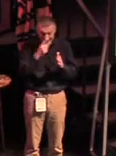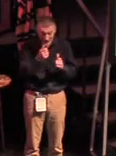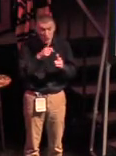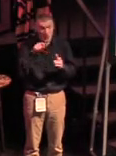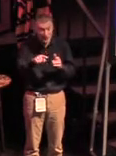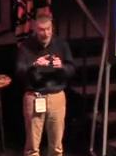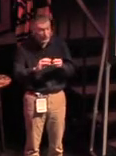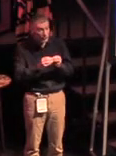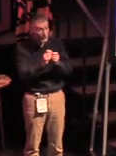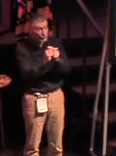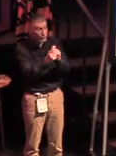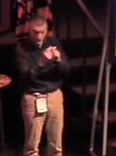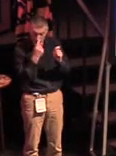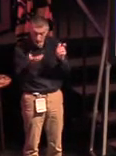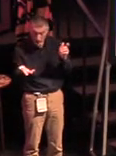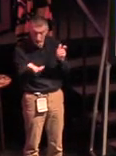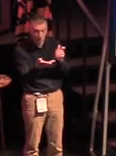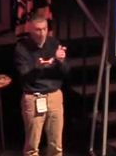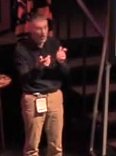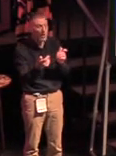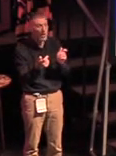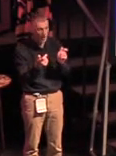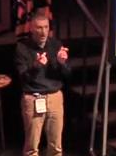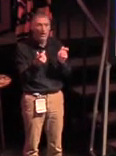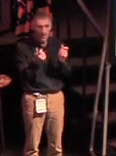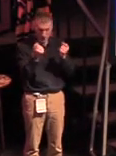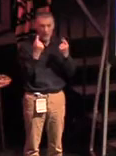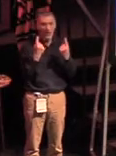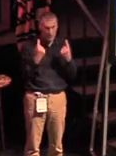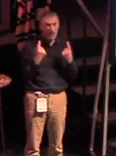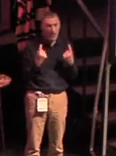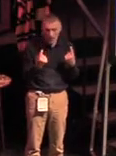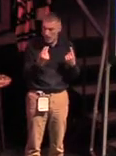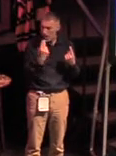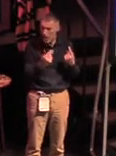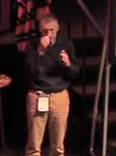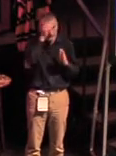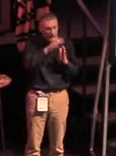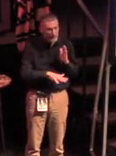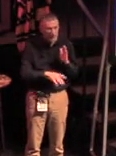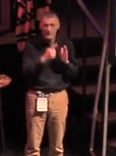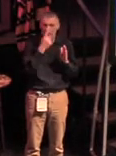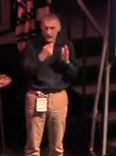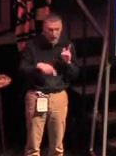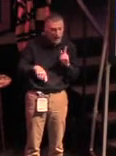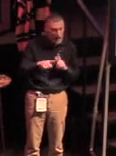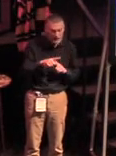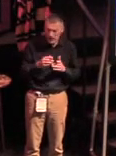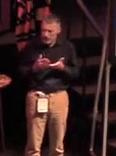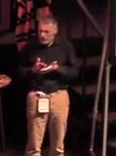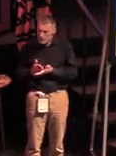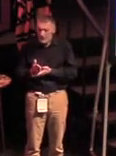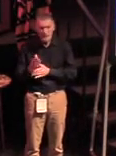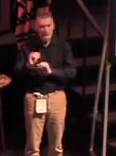change, how they can create artistic experiences, how they can process the things that they've been through, the